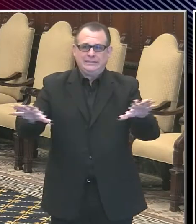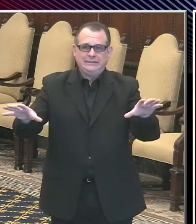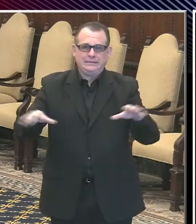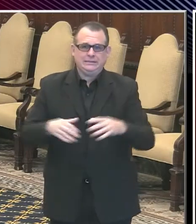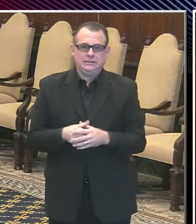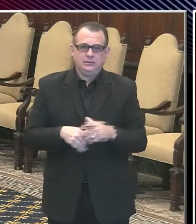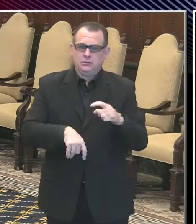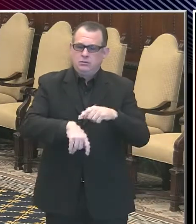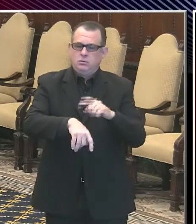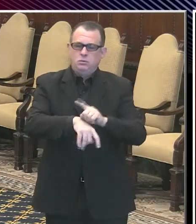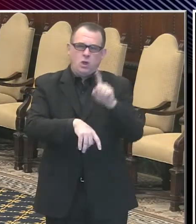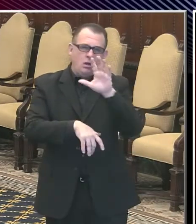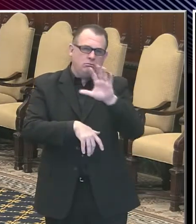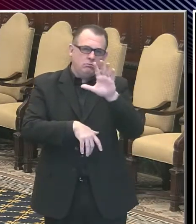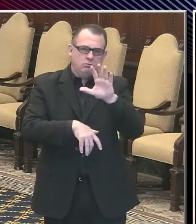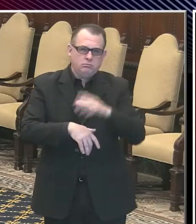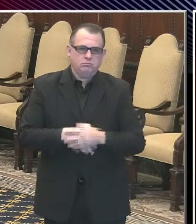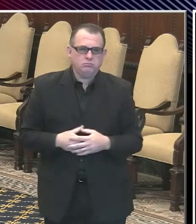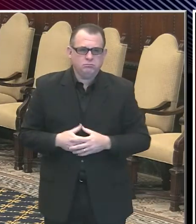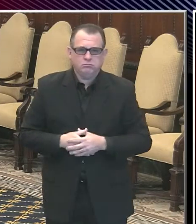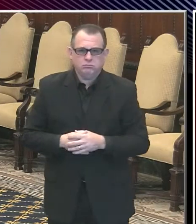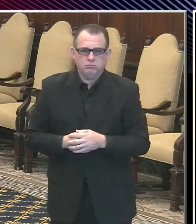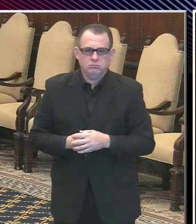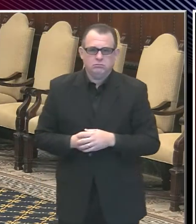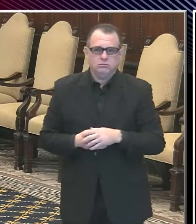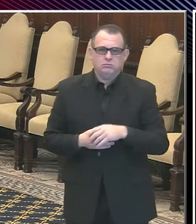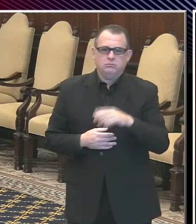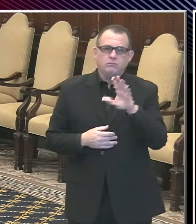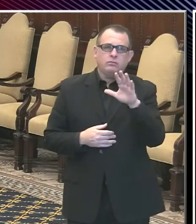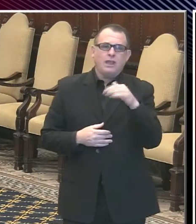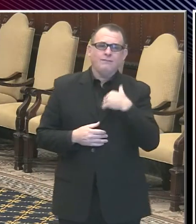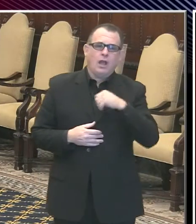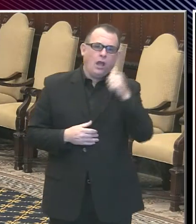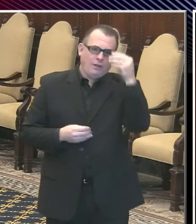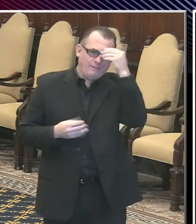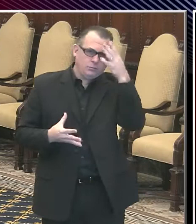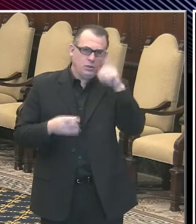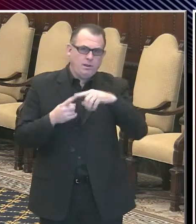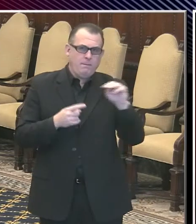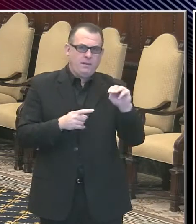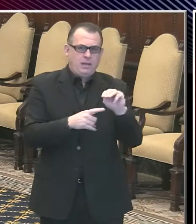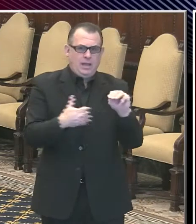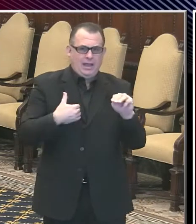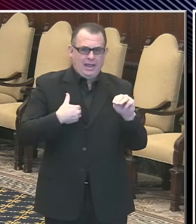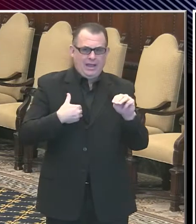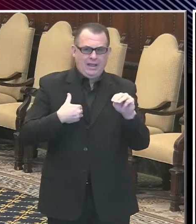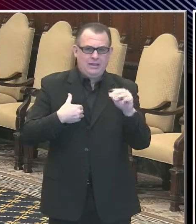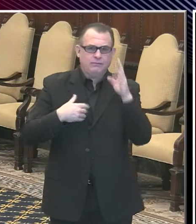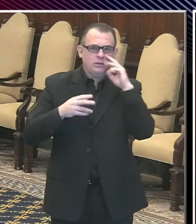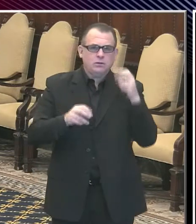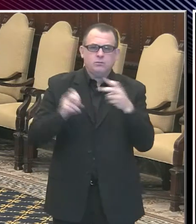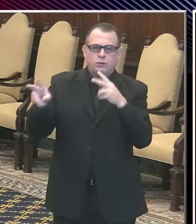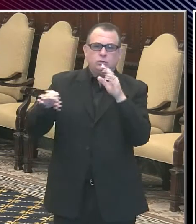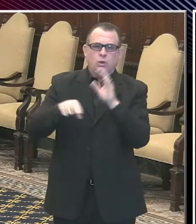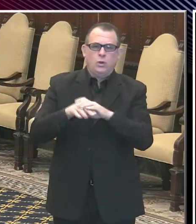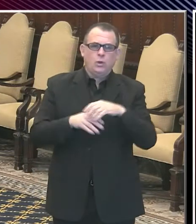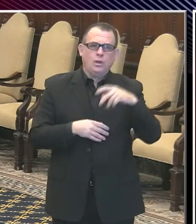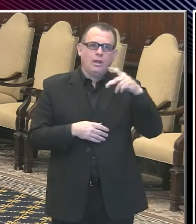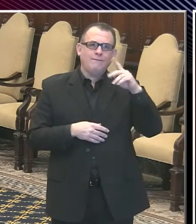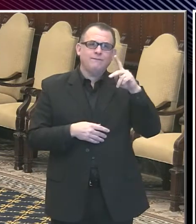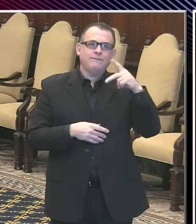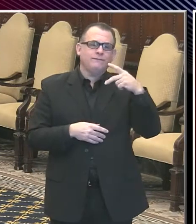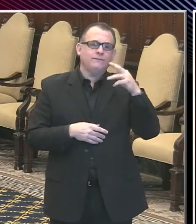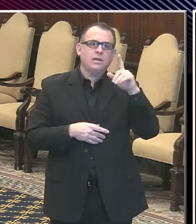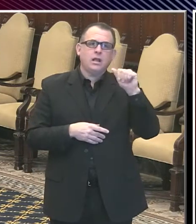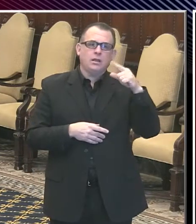holiday and the press release that our office is issuing shortly and which will be posted on phila.gov. Now I'd like to turn it over to Dr.